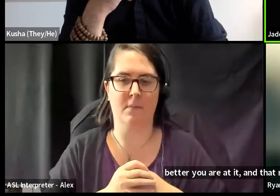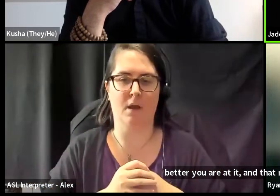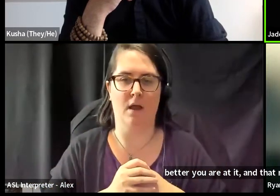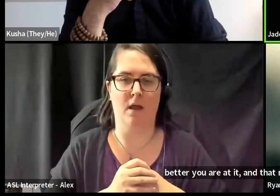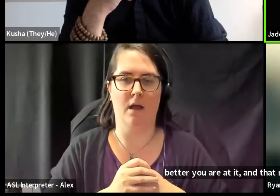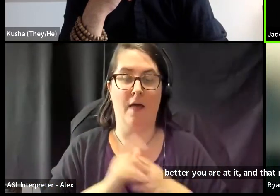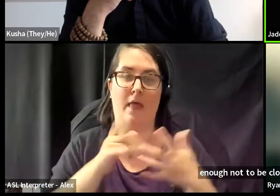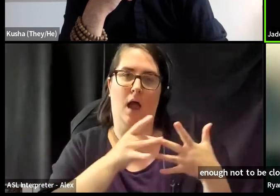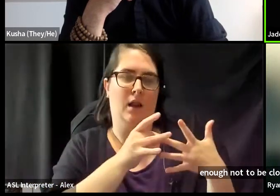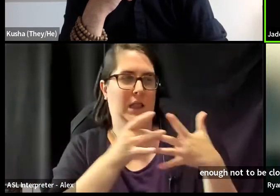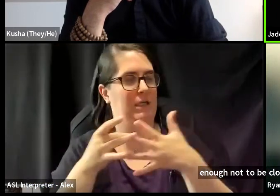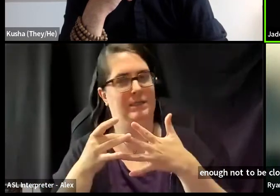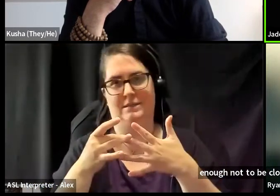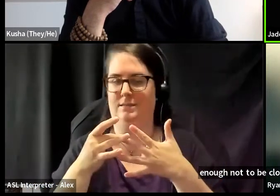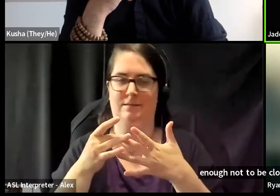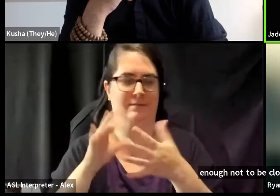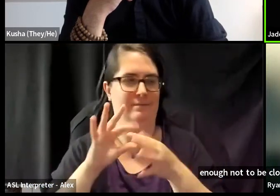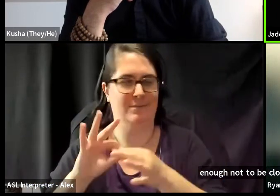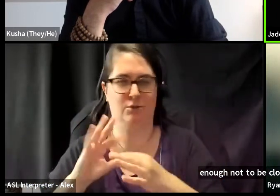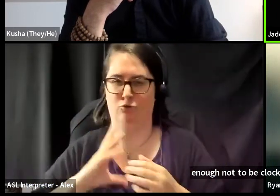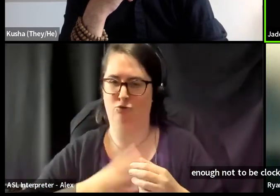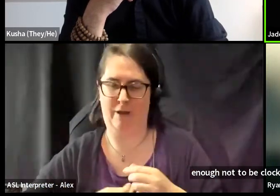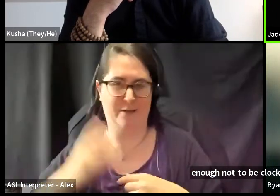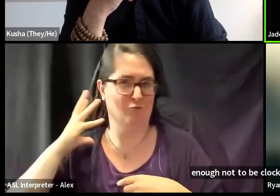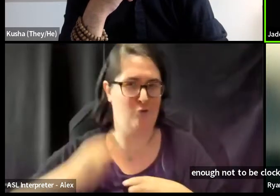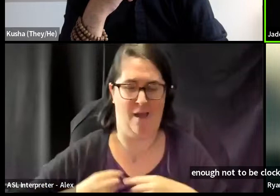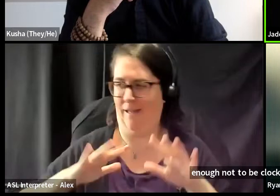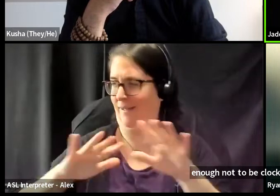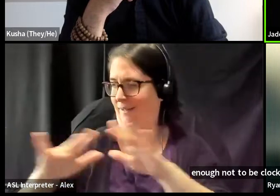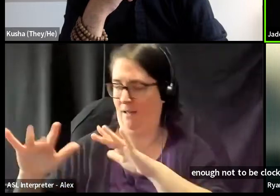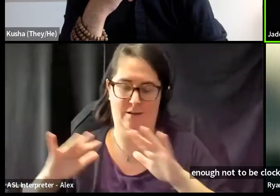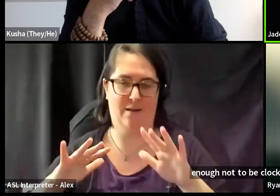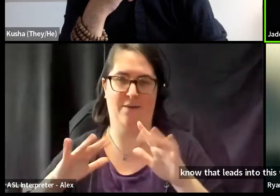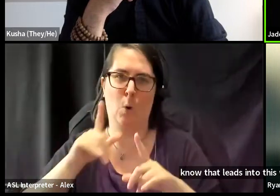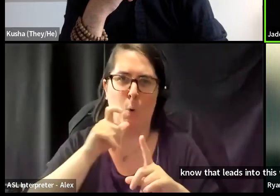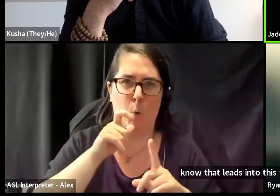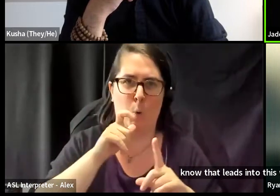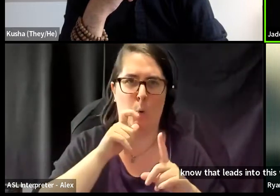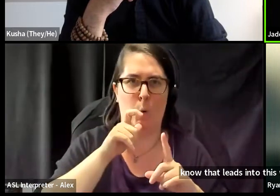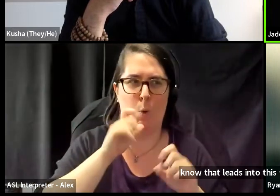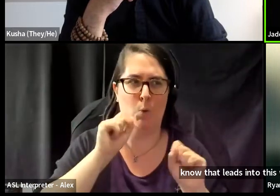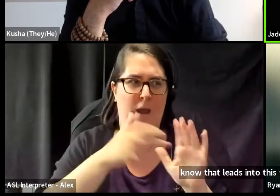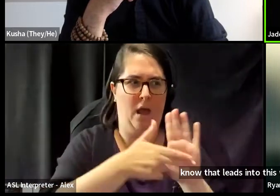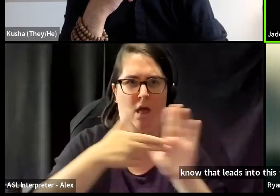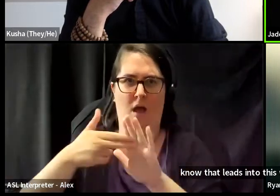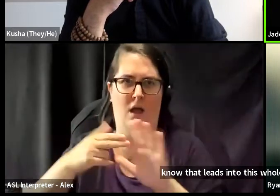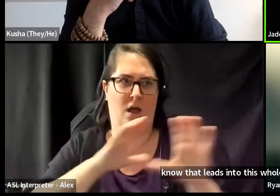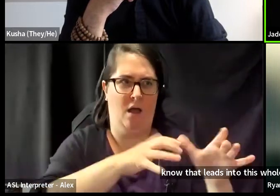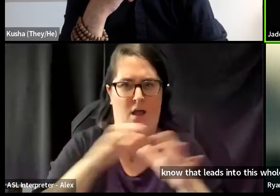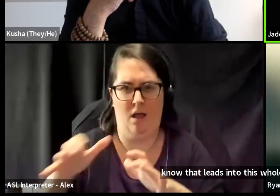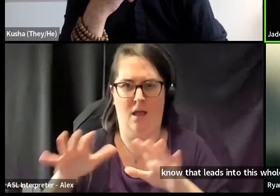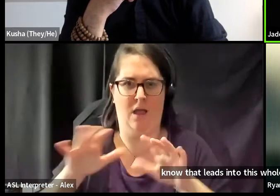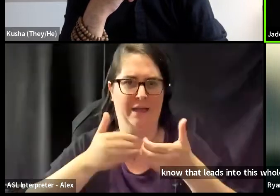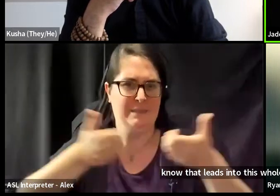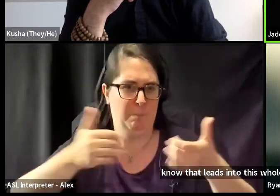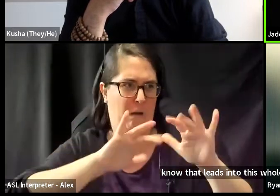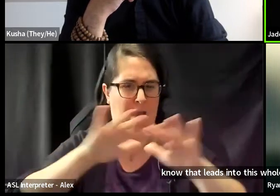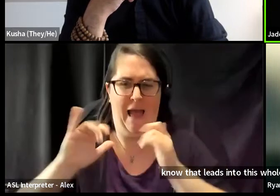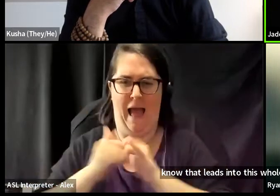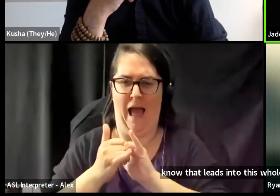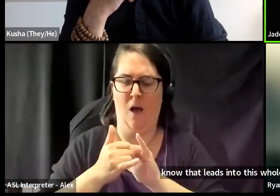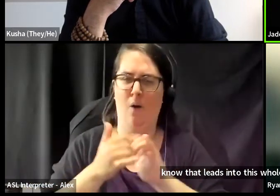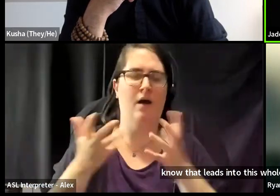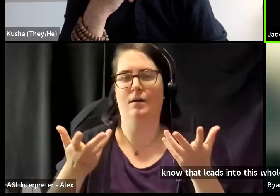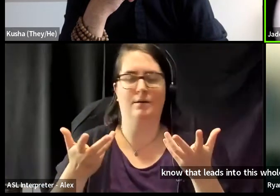leads into this whole thing about trans and drag, of who's clockable and who's not, and what does that mean? And even though